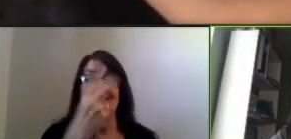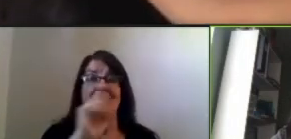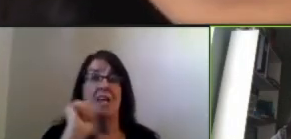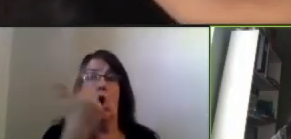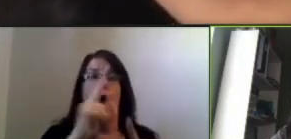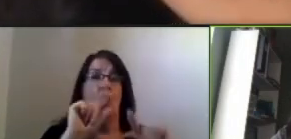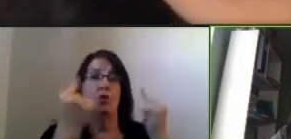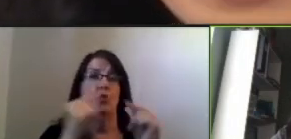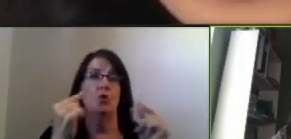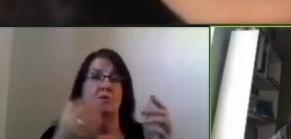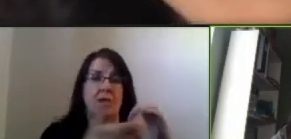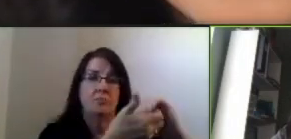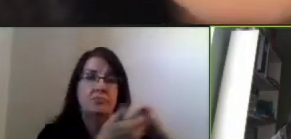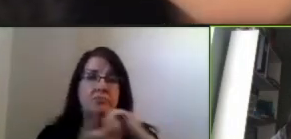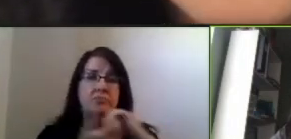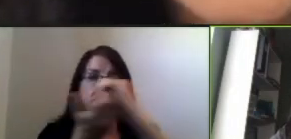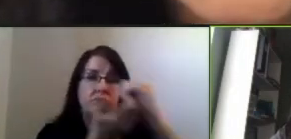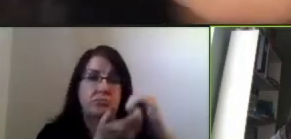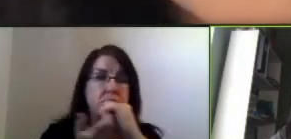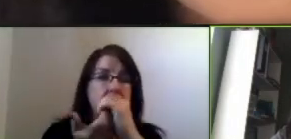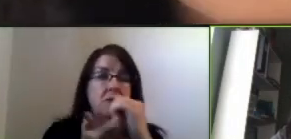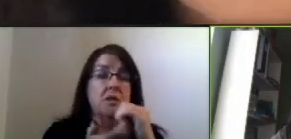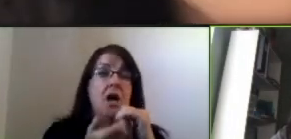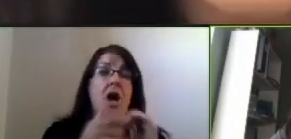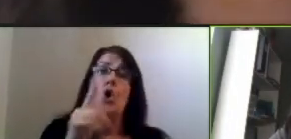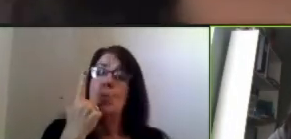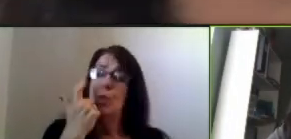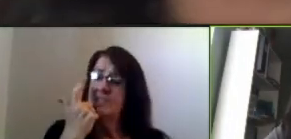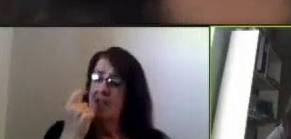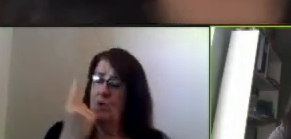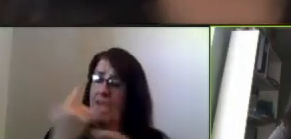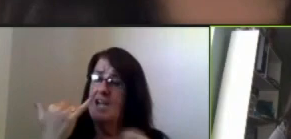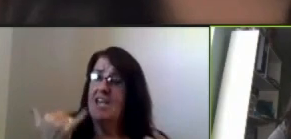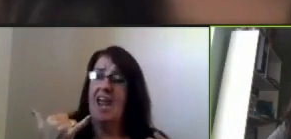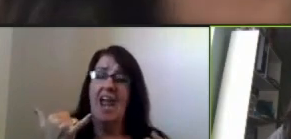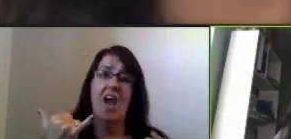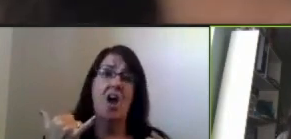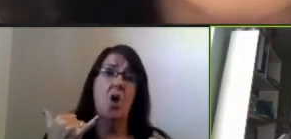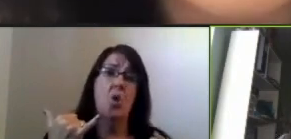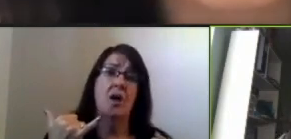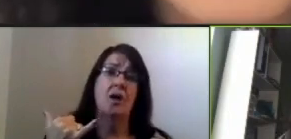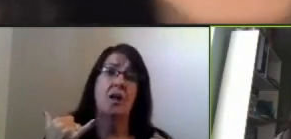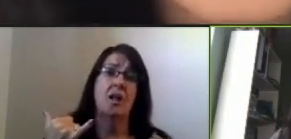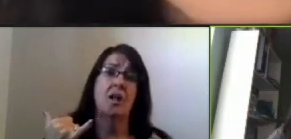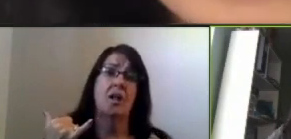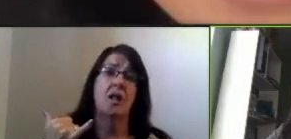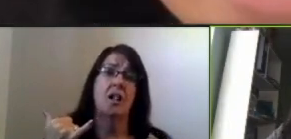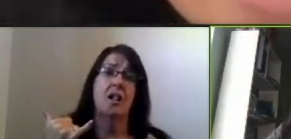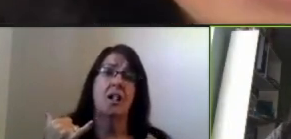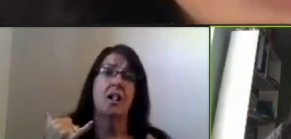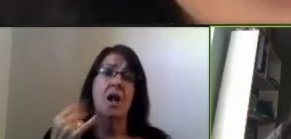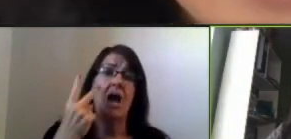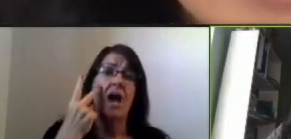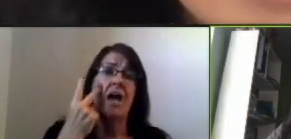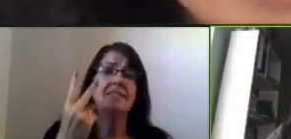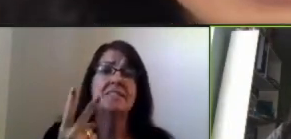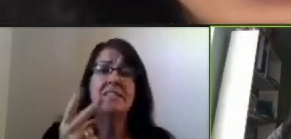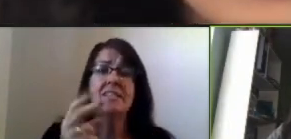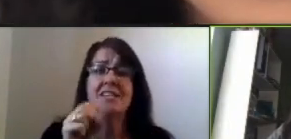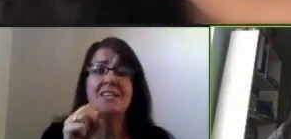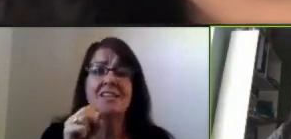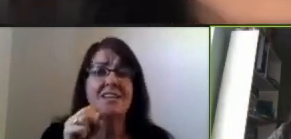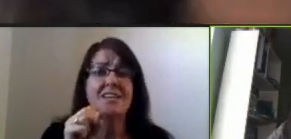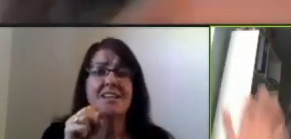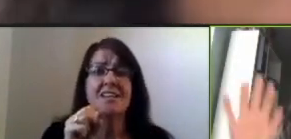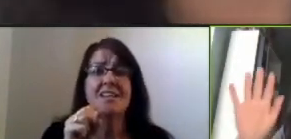together. I currently, right now where we are is, I see Sadie is a